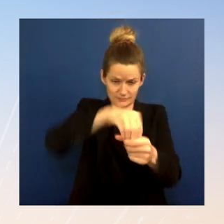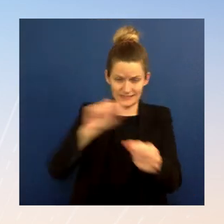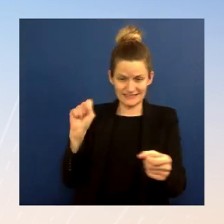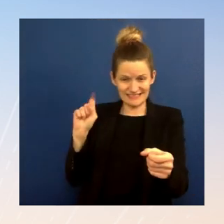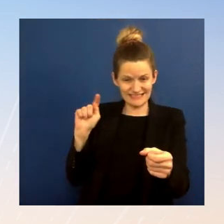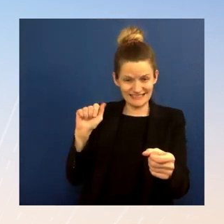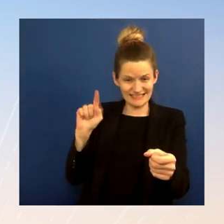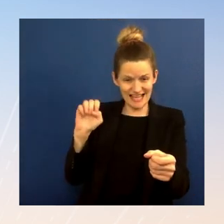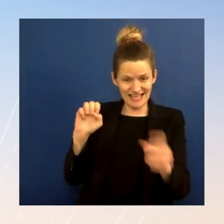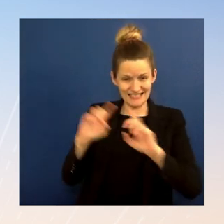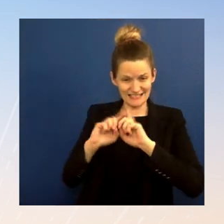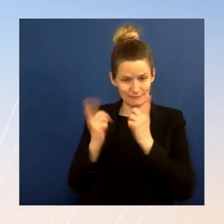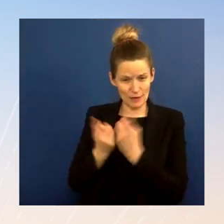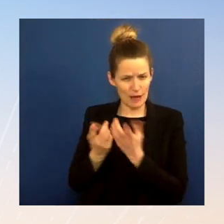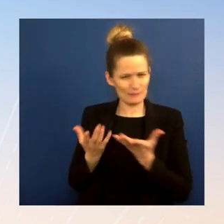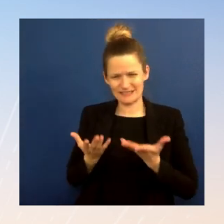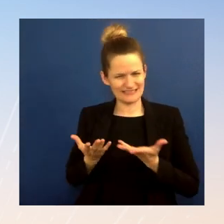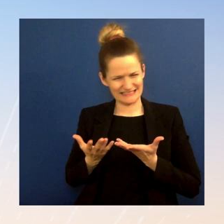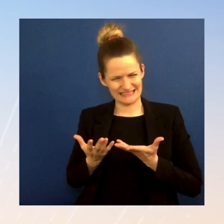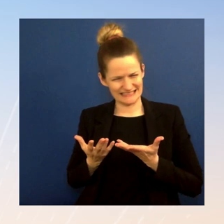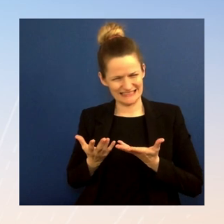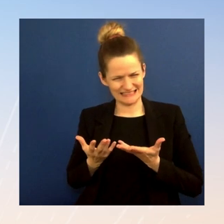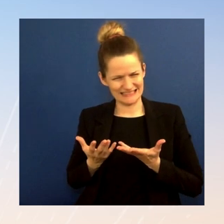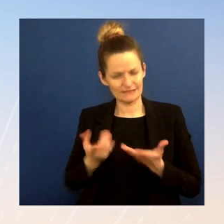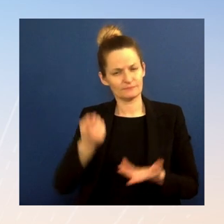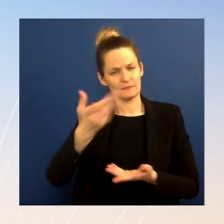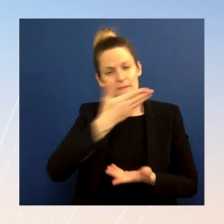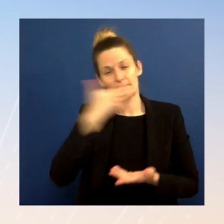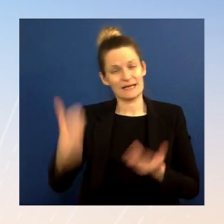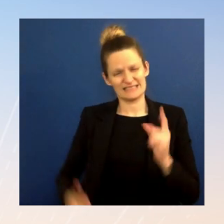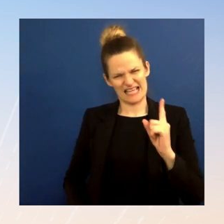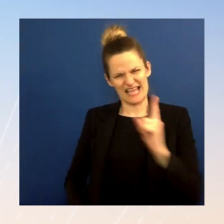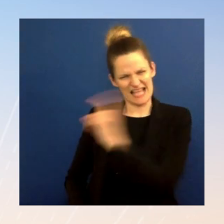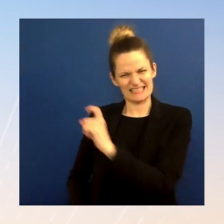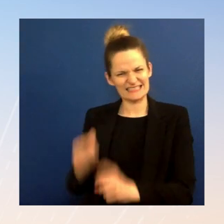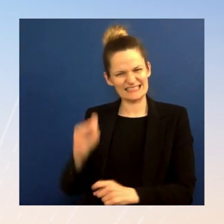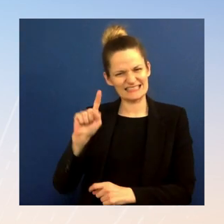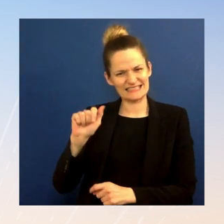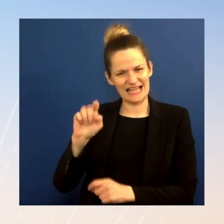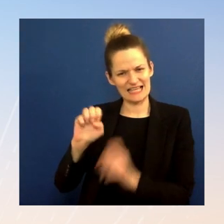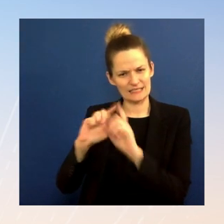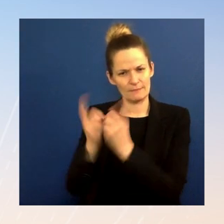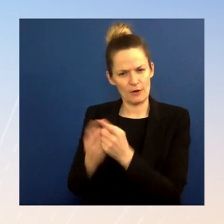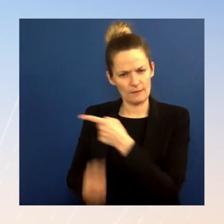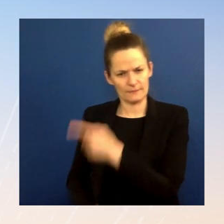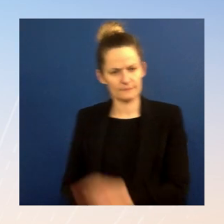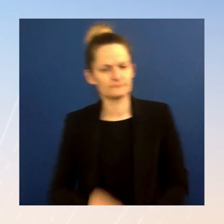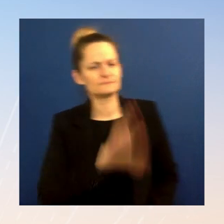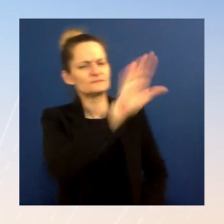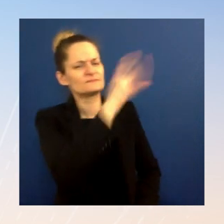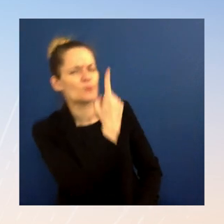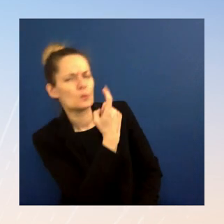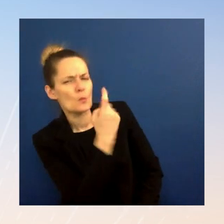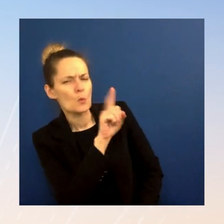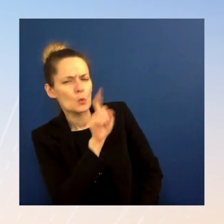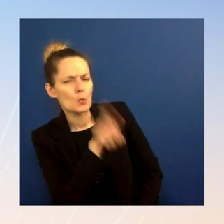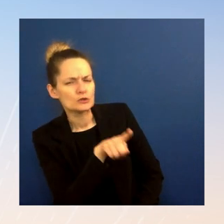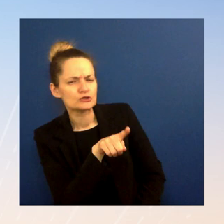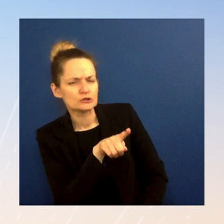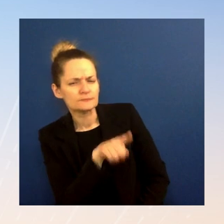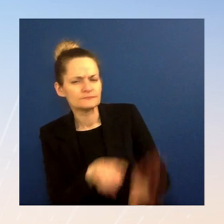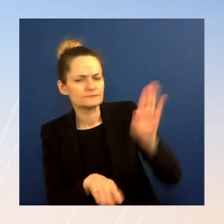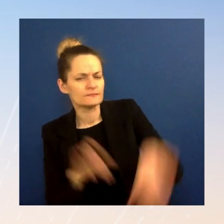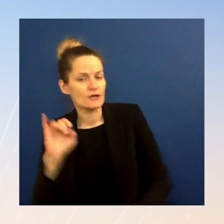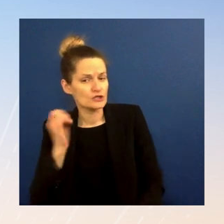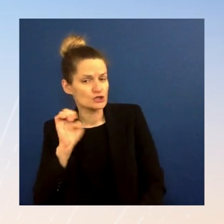to provide on the timeline. Okay, one more on Jeff Zients. He and Dr. Ashish Shah, who's going to replace him, have such very different